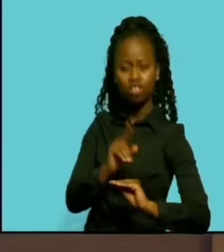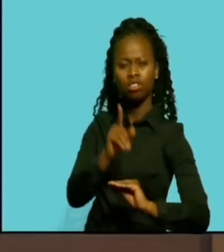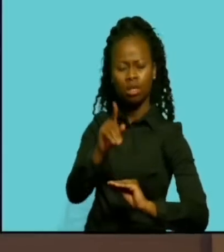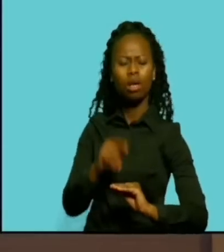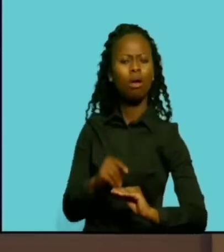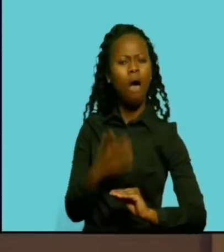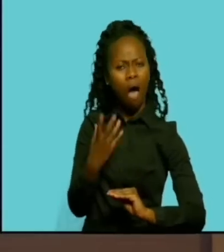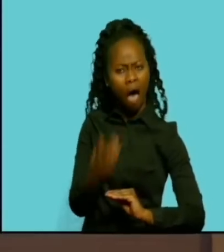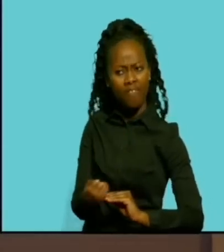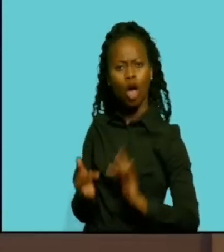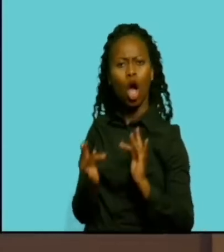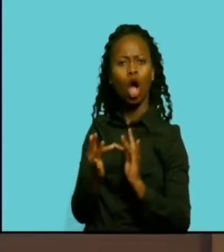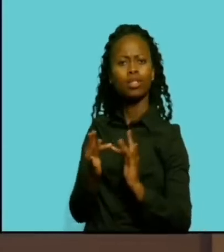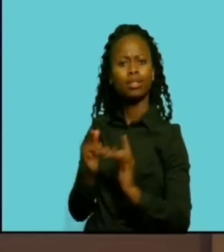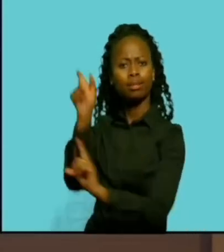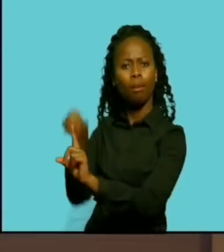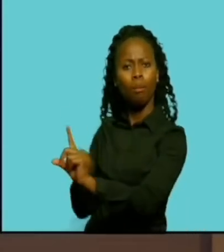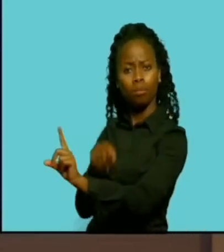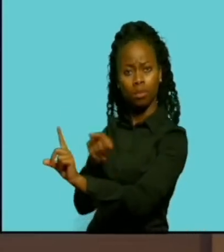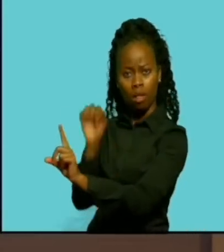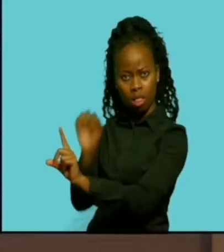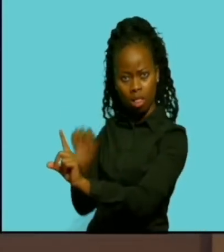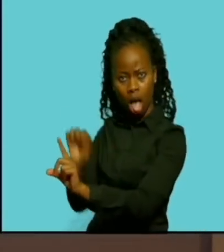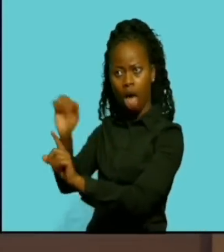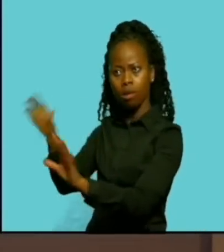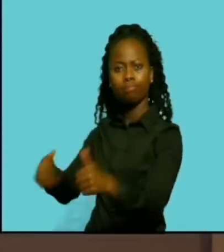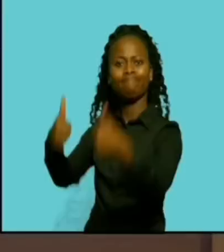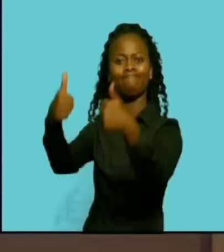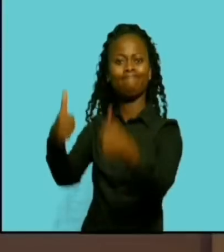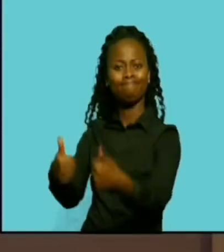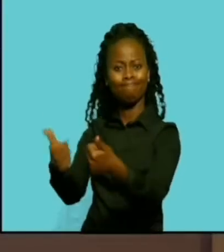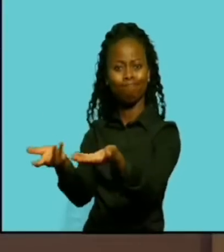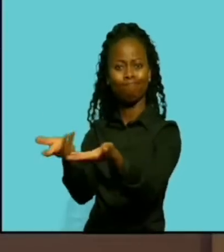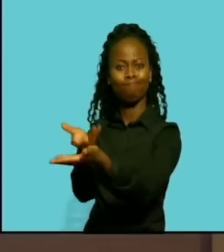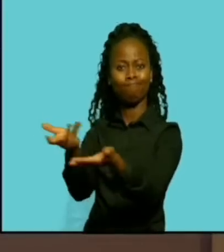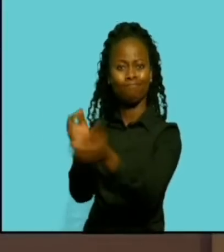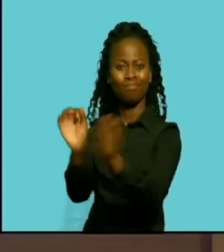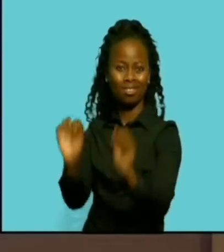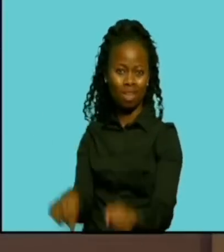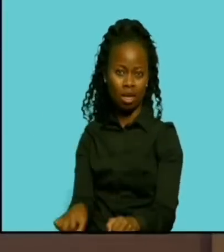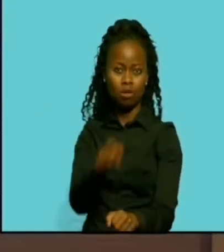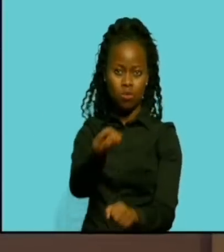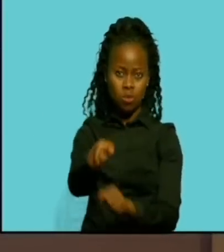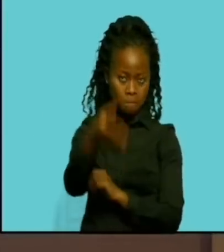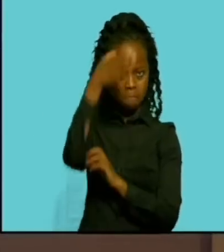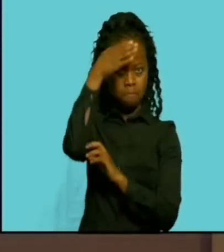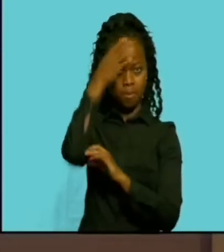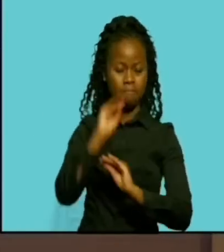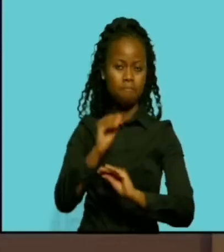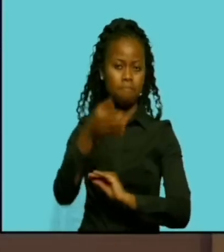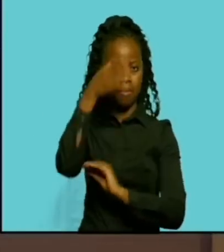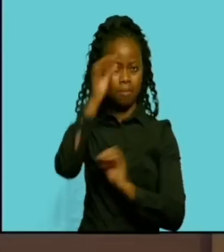there are contact people there who will sit you down and walk you through the MPIF.